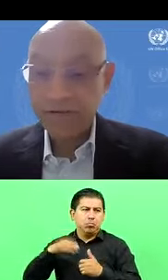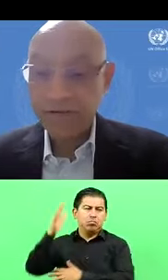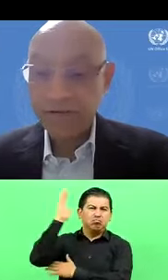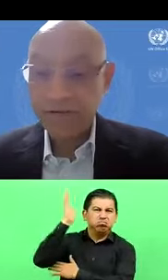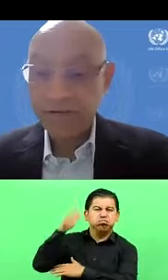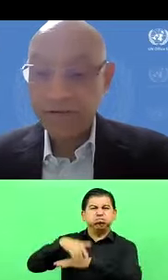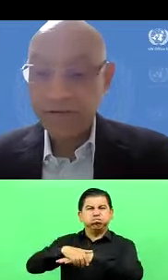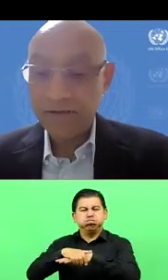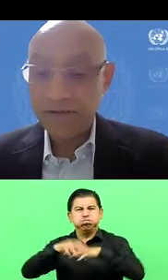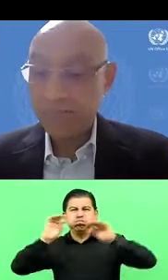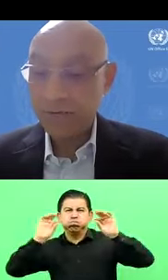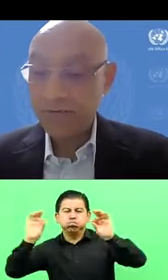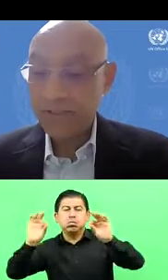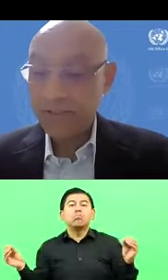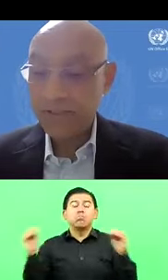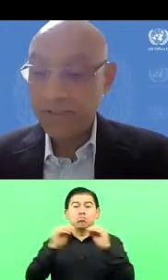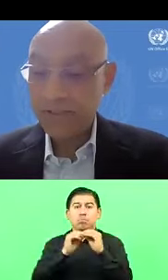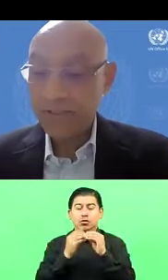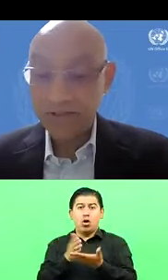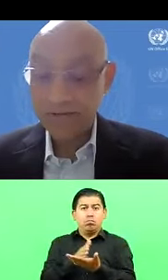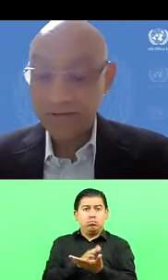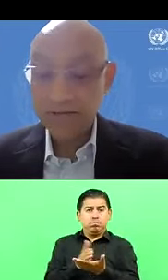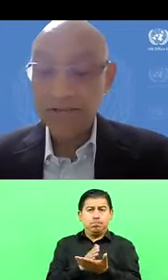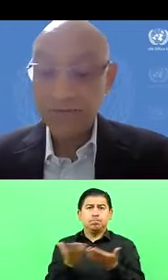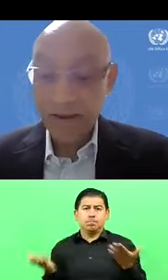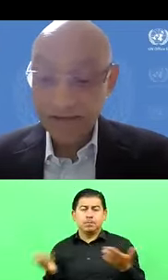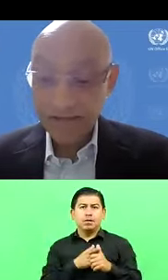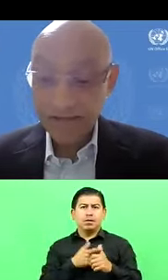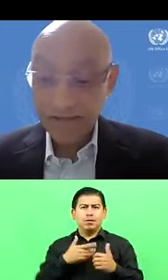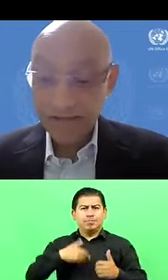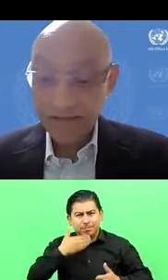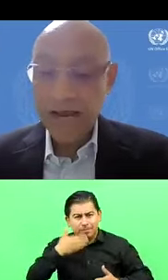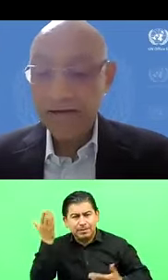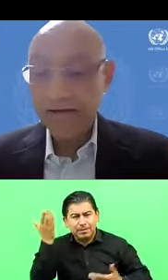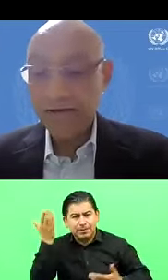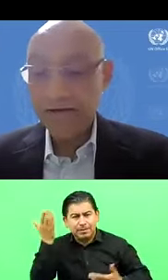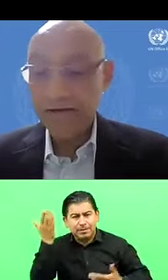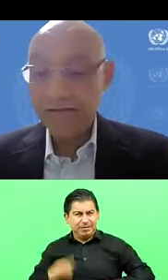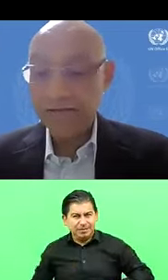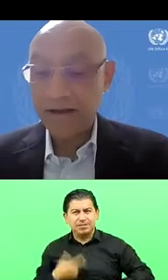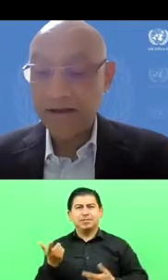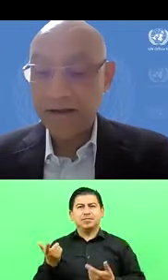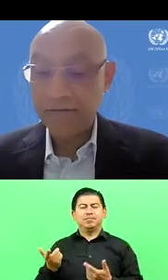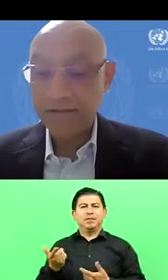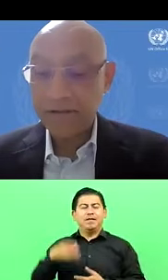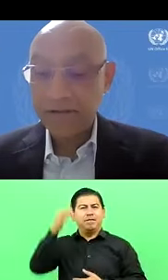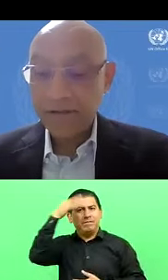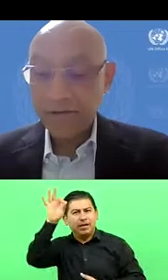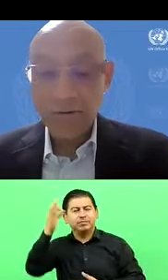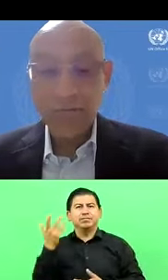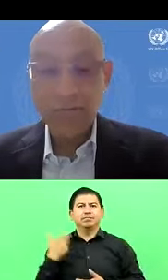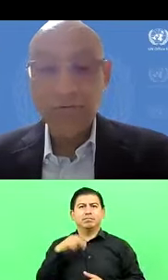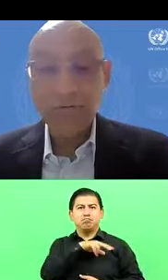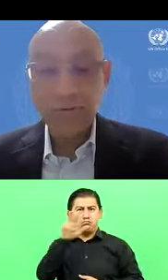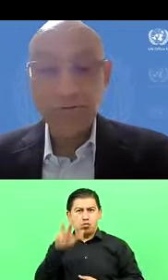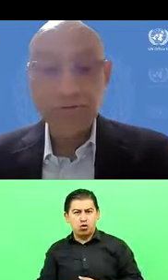available in Arabic, Chinese, French, Portuguese, Russian, Spanish, and international sign language.